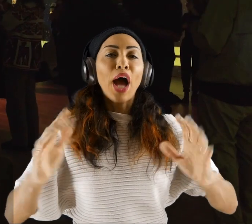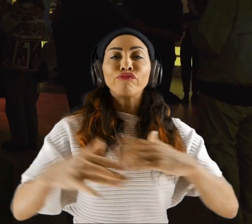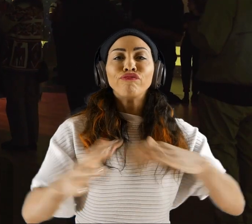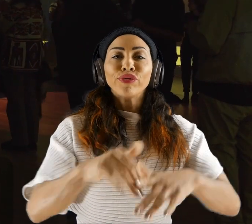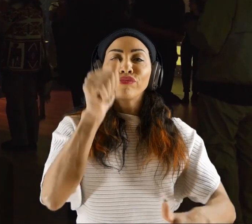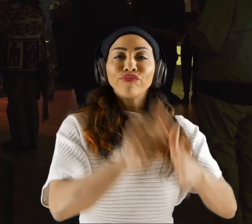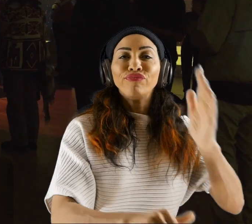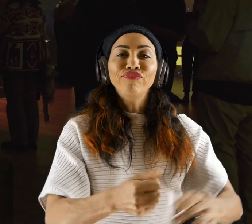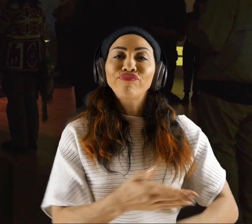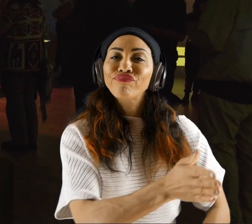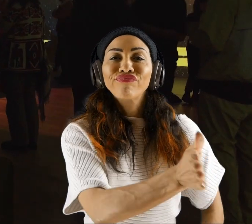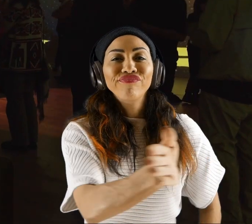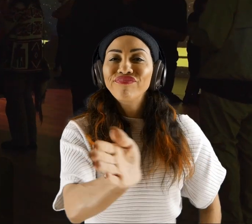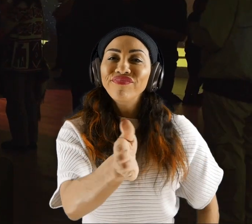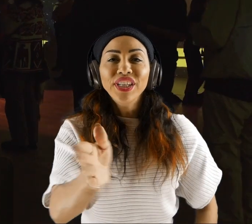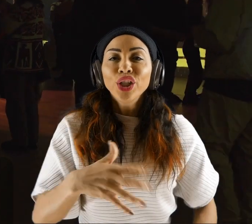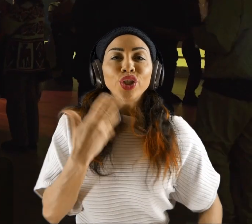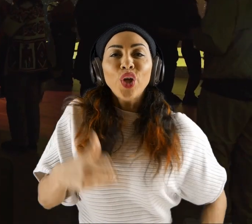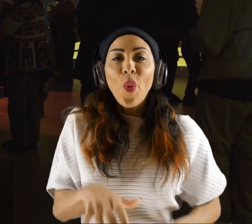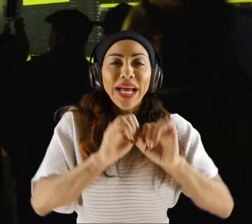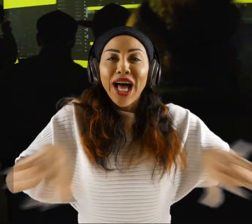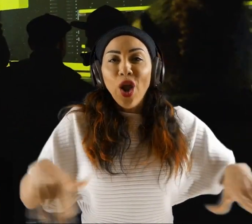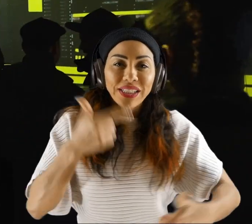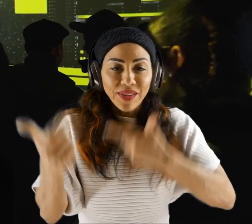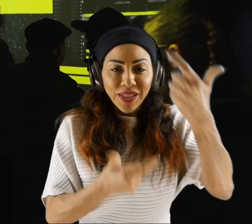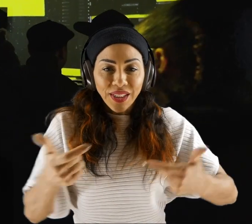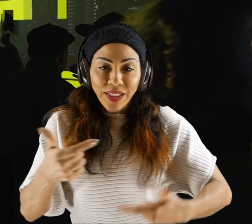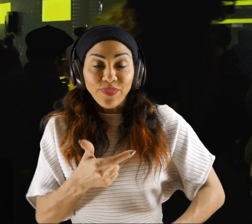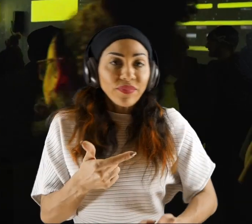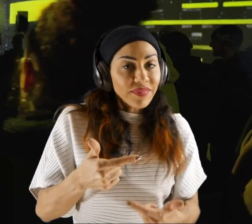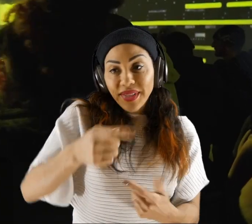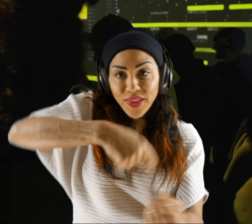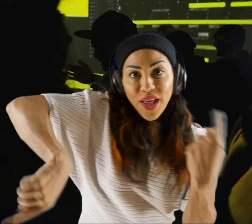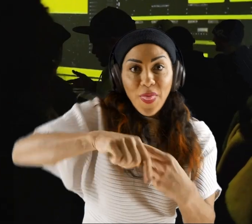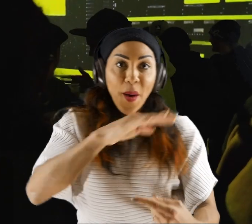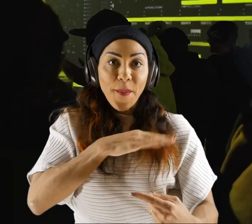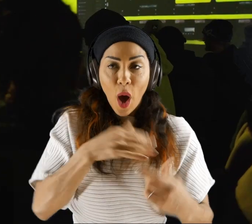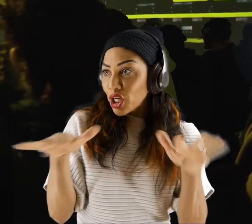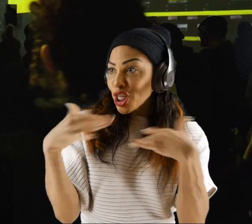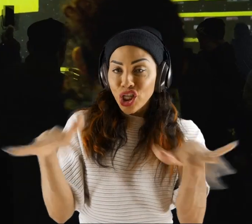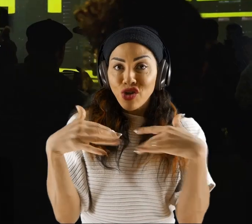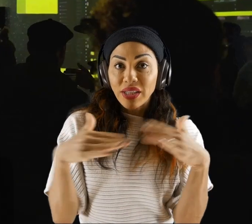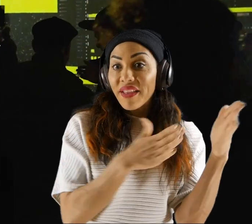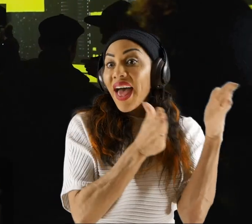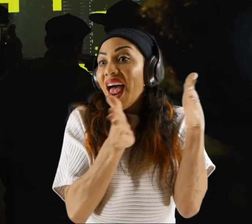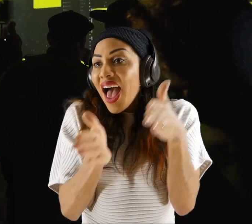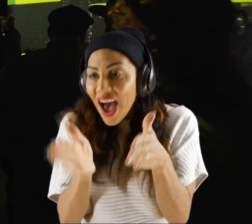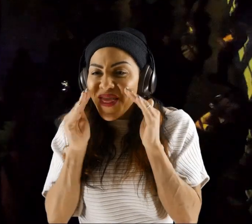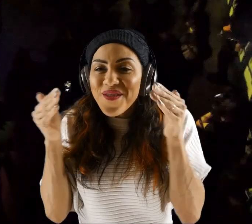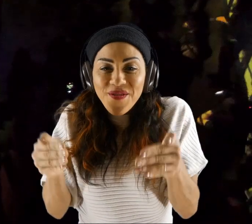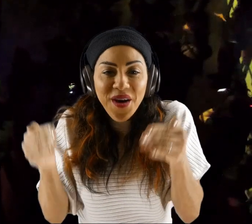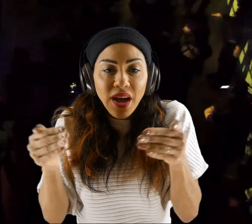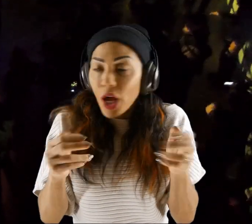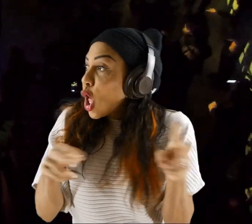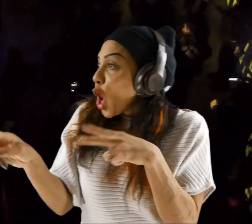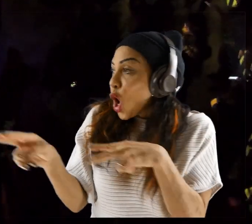as light as you drive down Starter's Lane. Bust the first left on the exit road so you don't get lost on the explore page. Divert around Distraction Park and rejoin the route at Focus